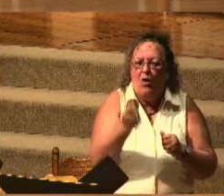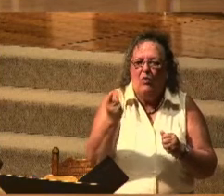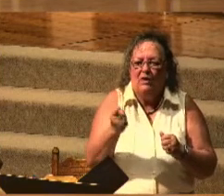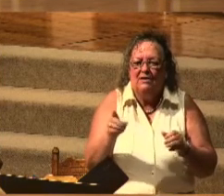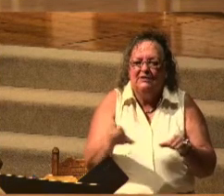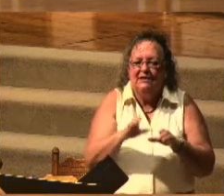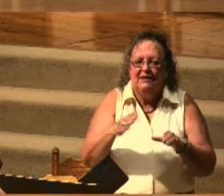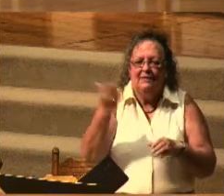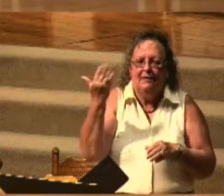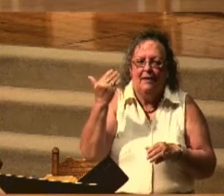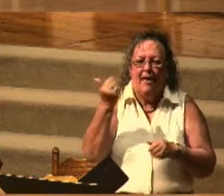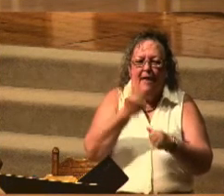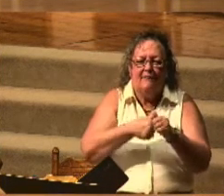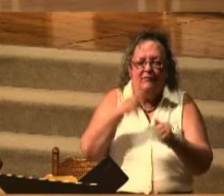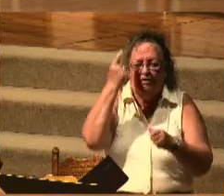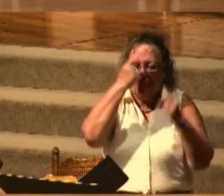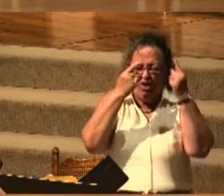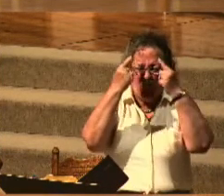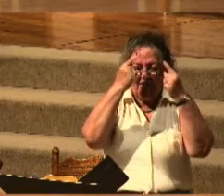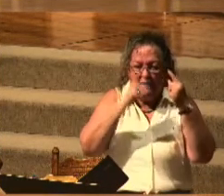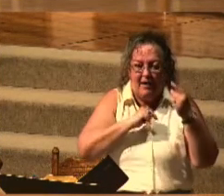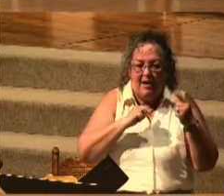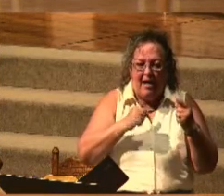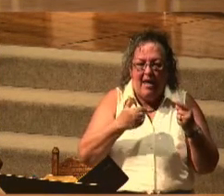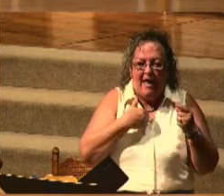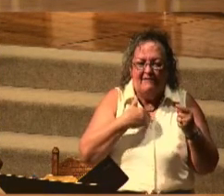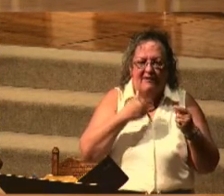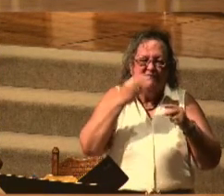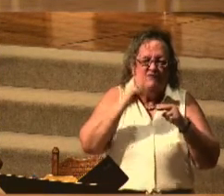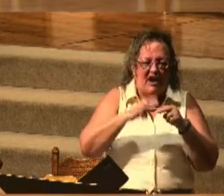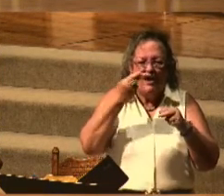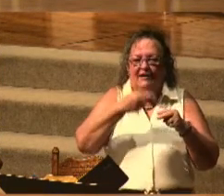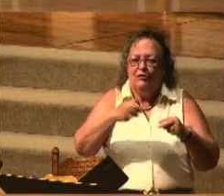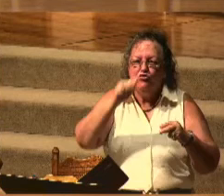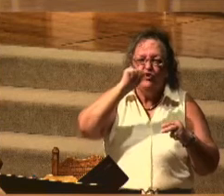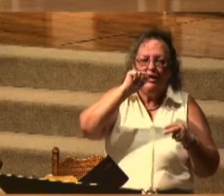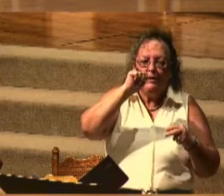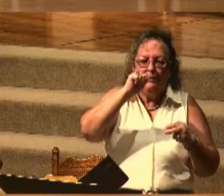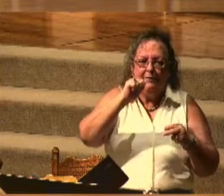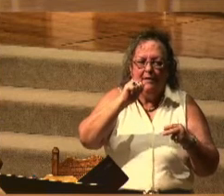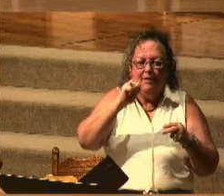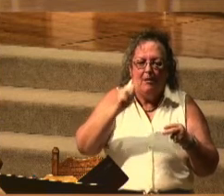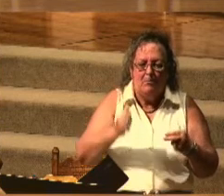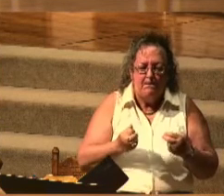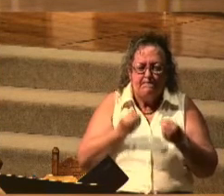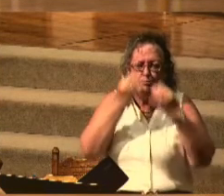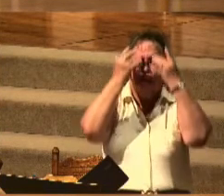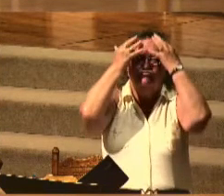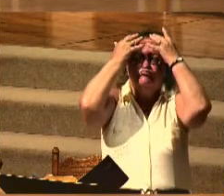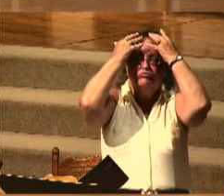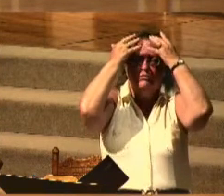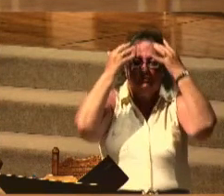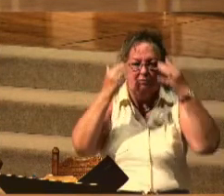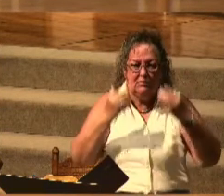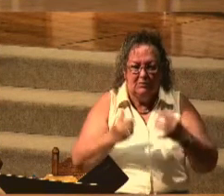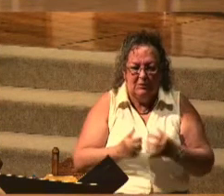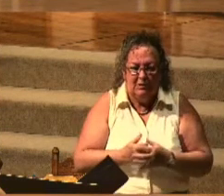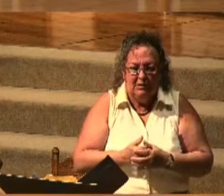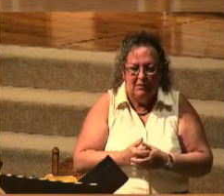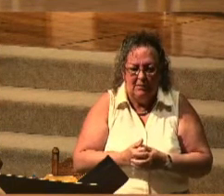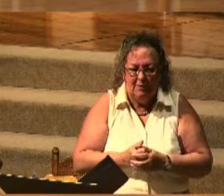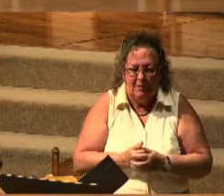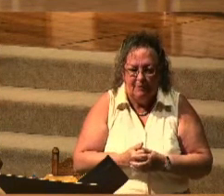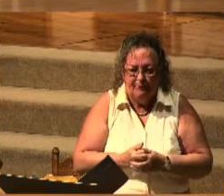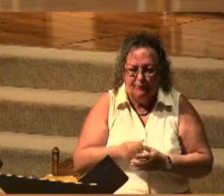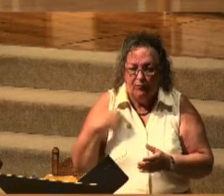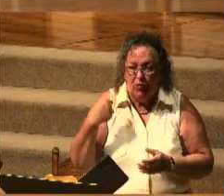Every thought that I ever had of having fun and drinking flooded my mind. We